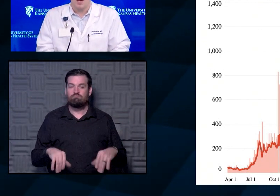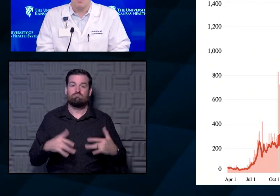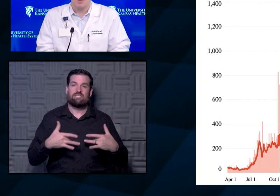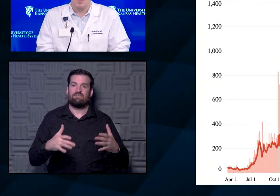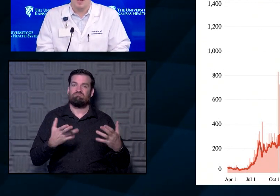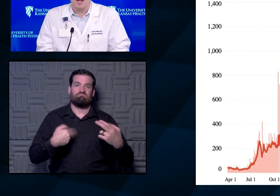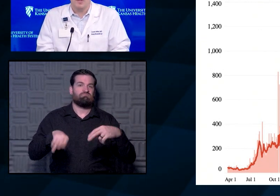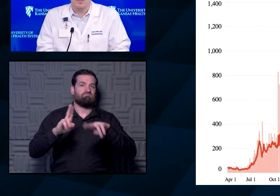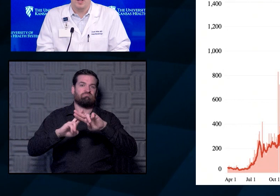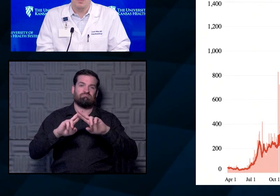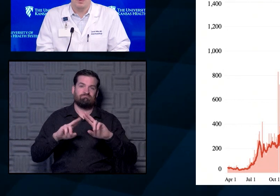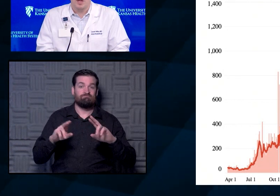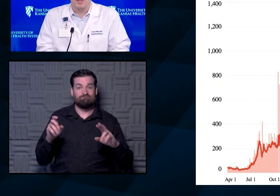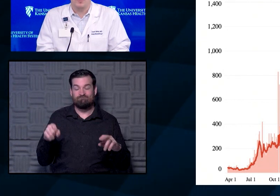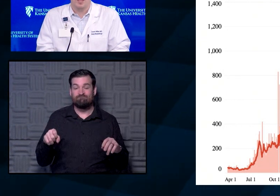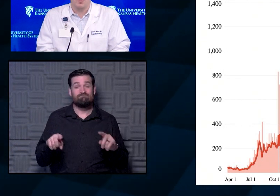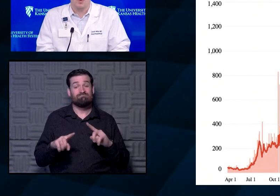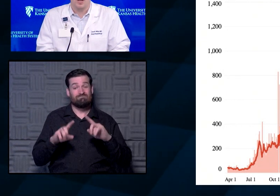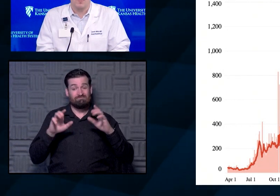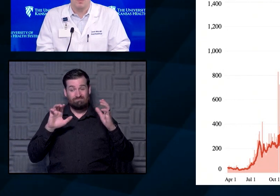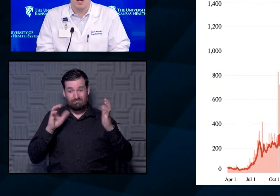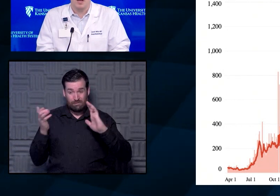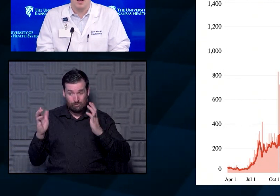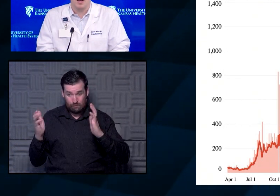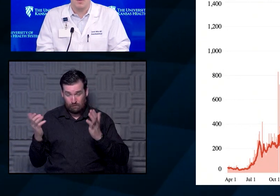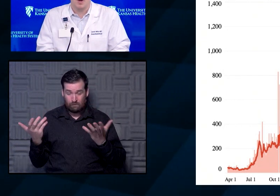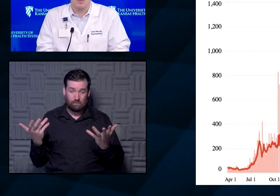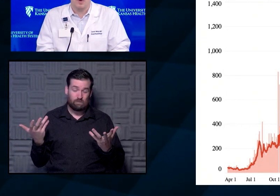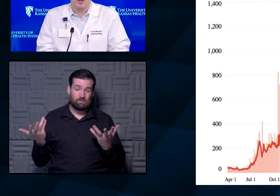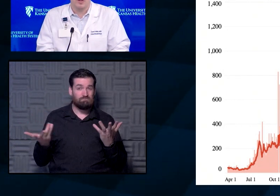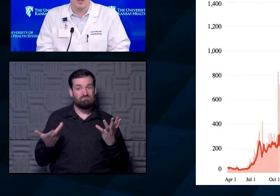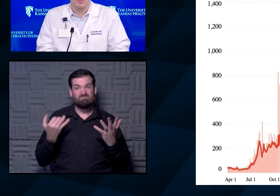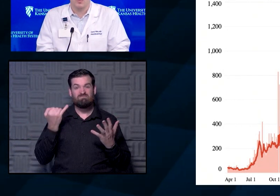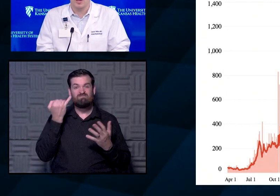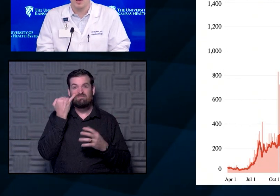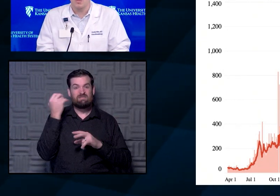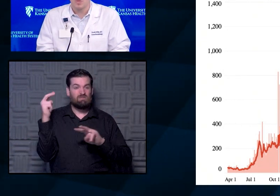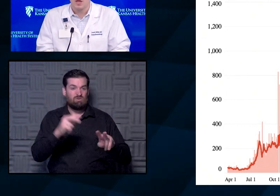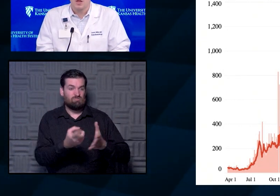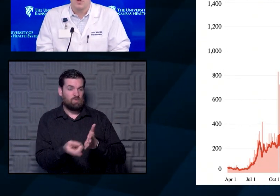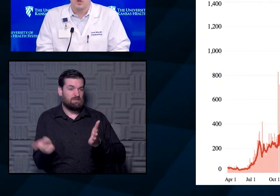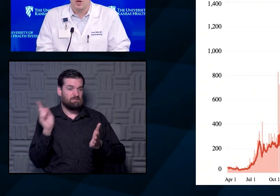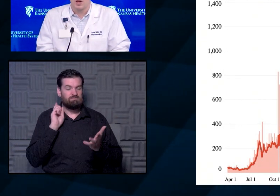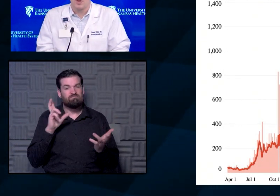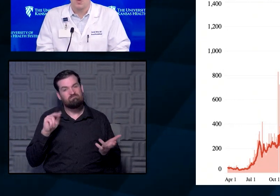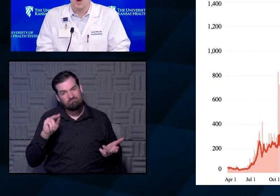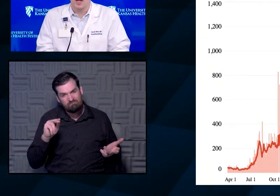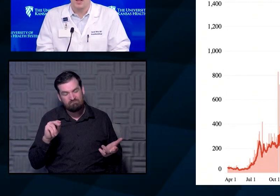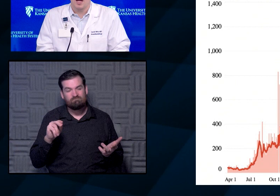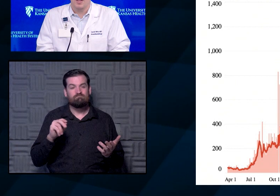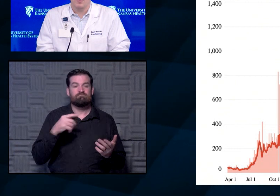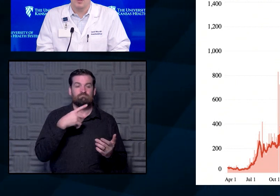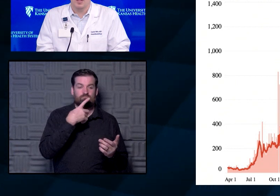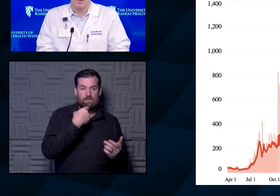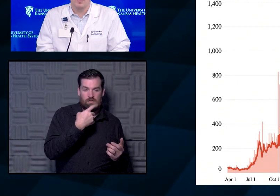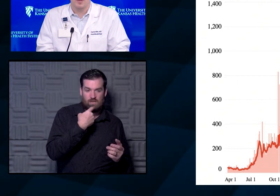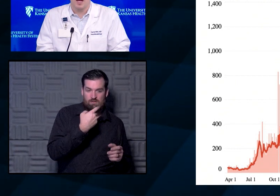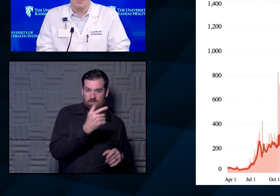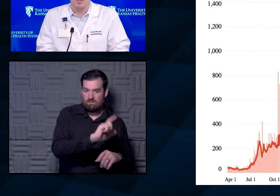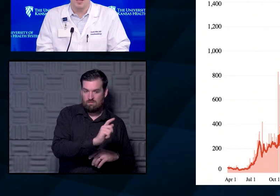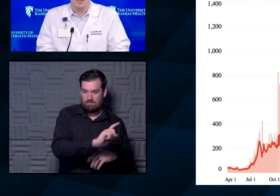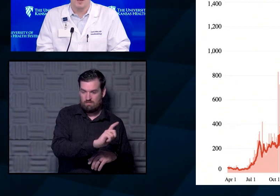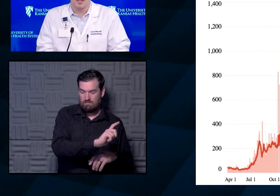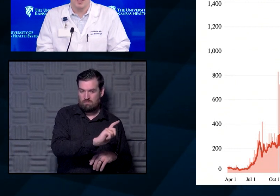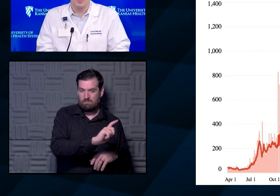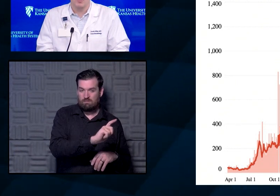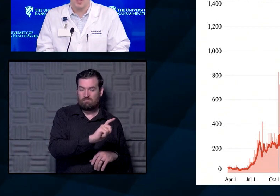although not maybe as steep as they would have been if we looked at this a week ago. So the red lines on the left